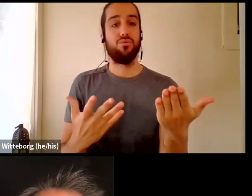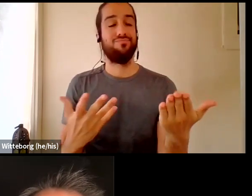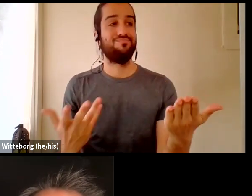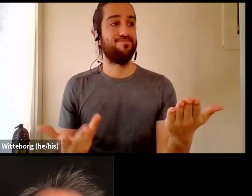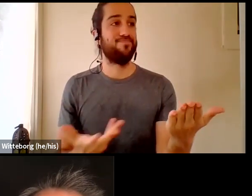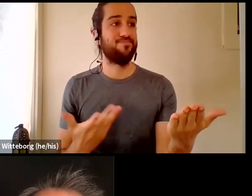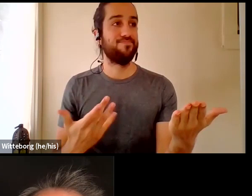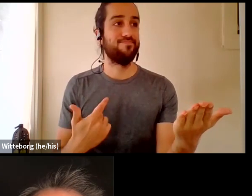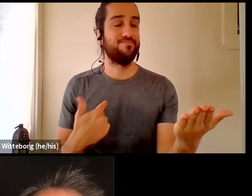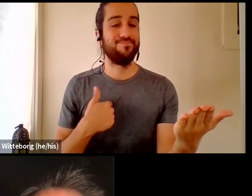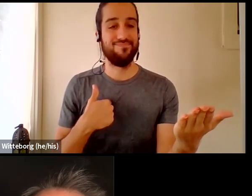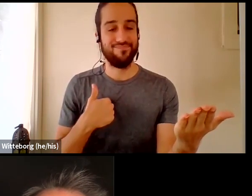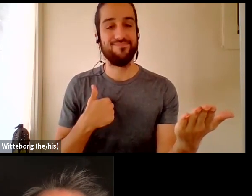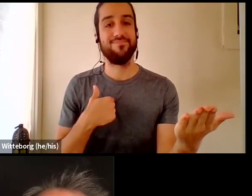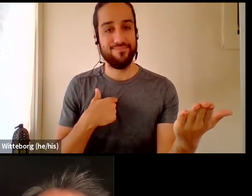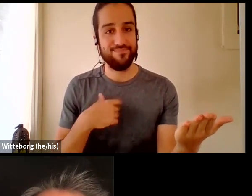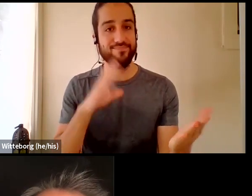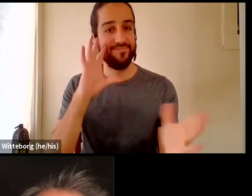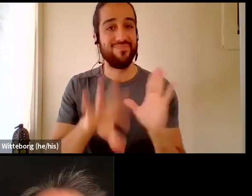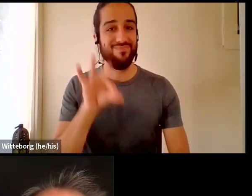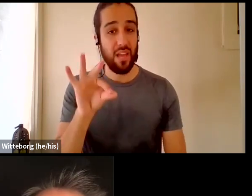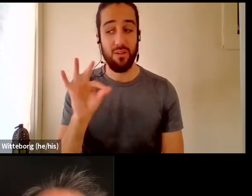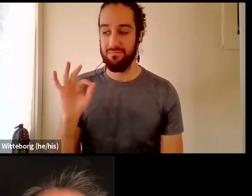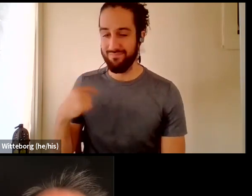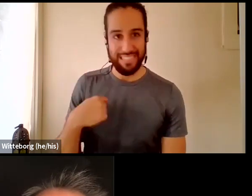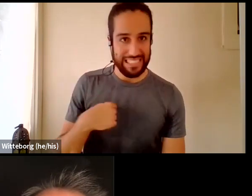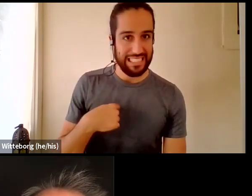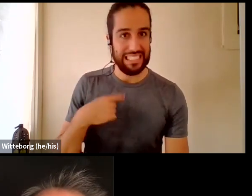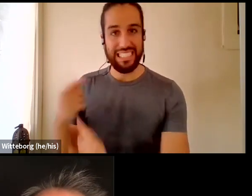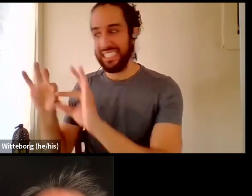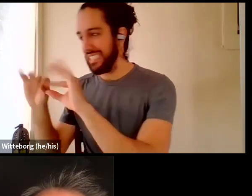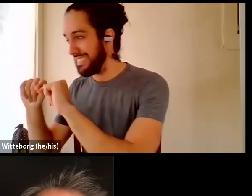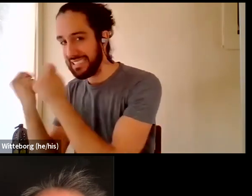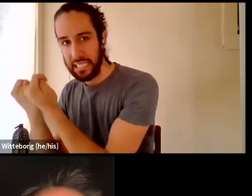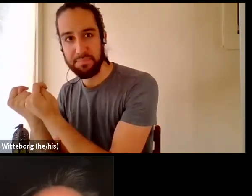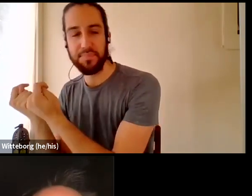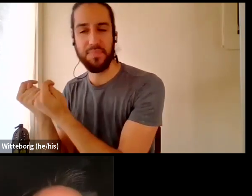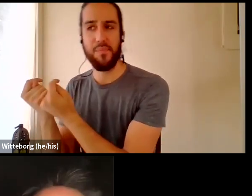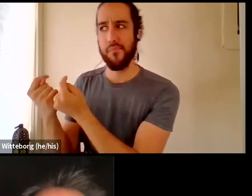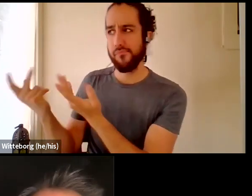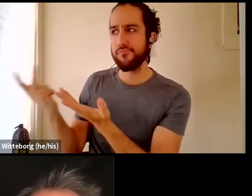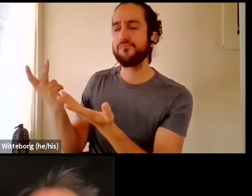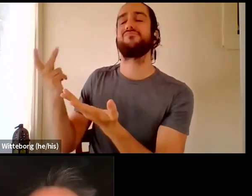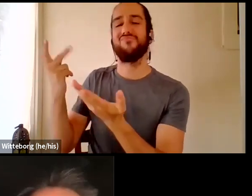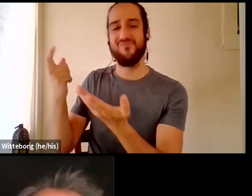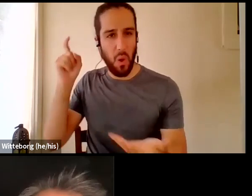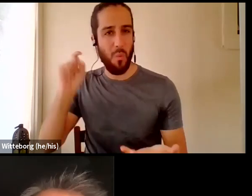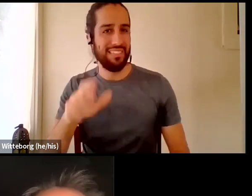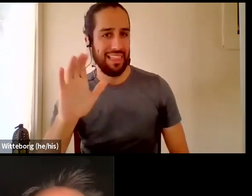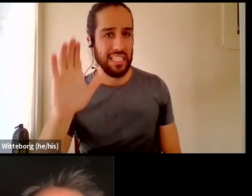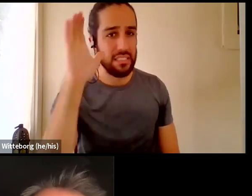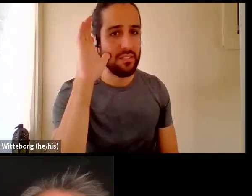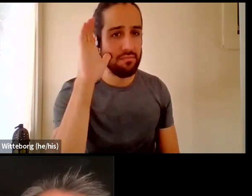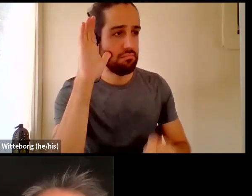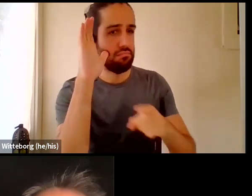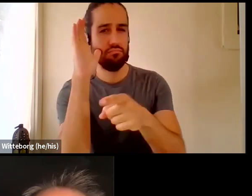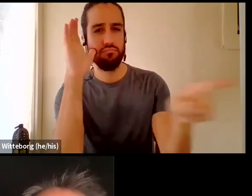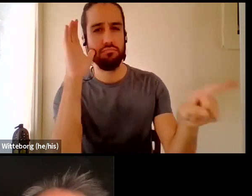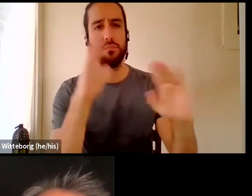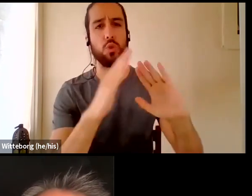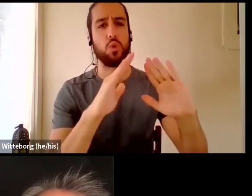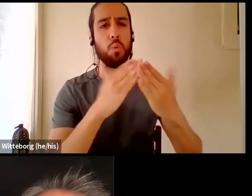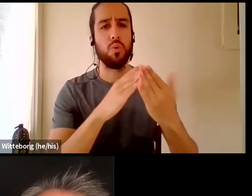I have found that I've just, and the team, we've just gone, okay, we gotta listen to what community needs. Like, what do they need right now? How